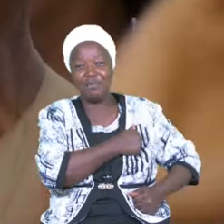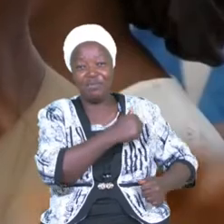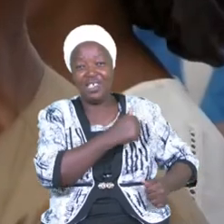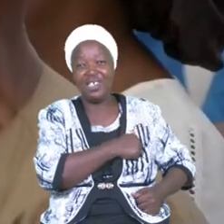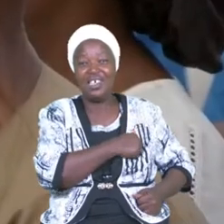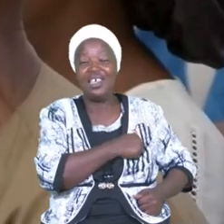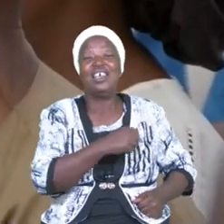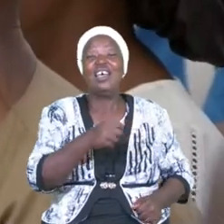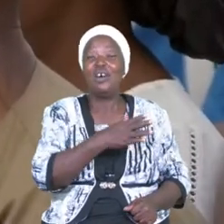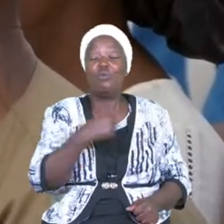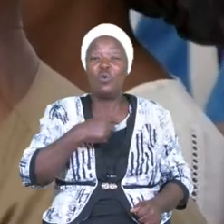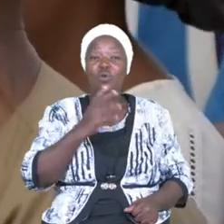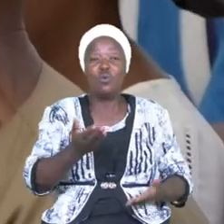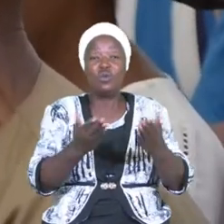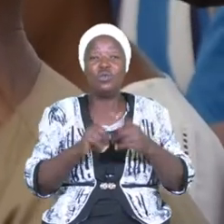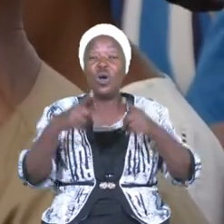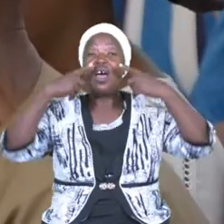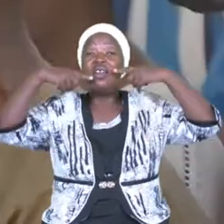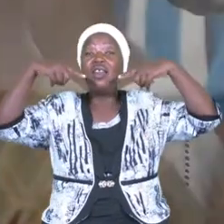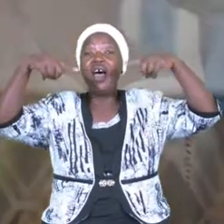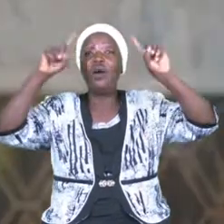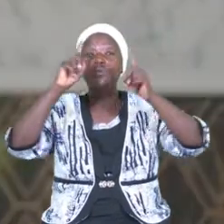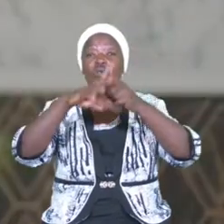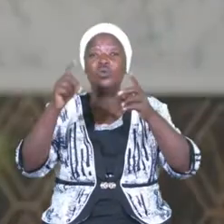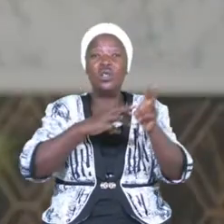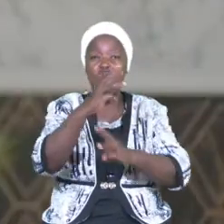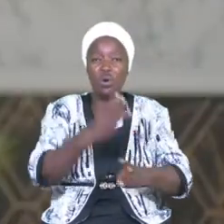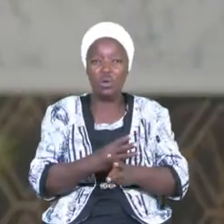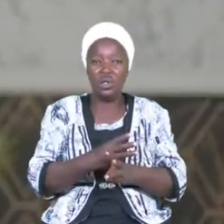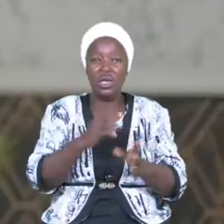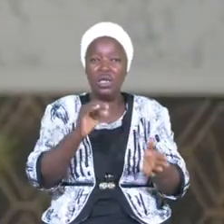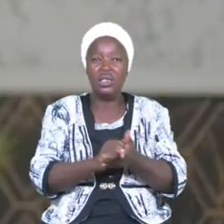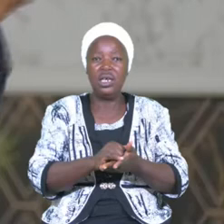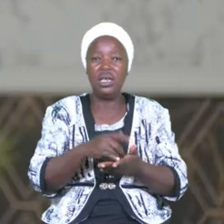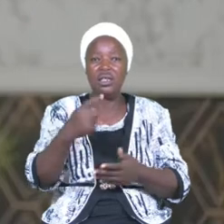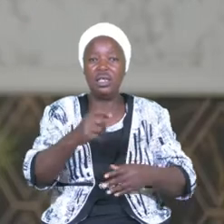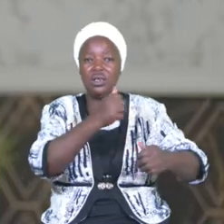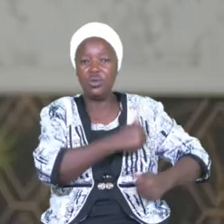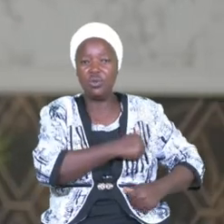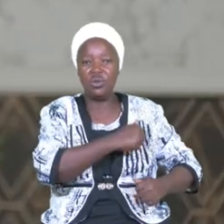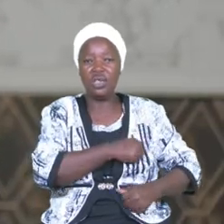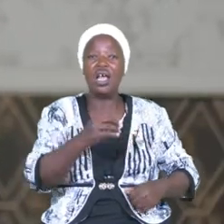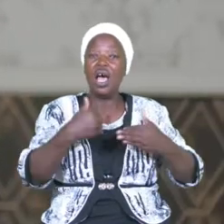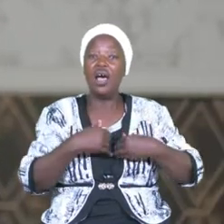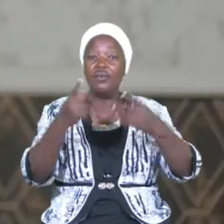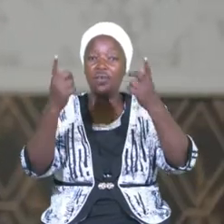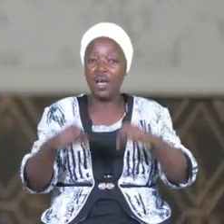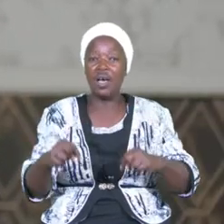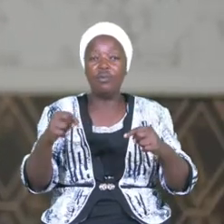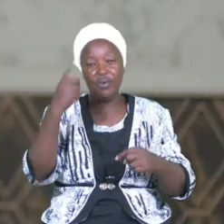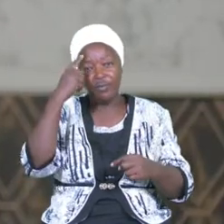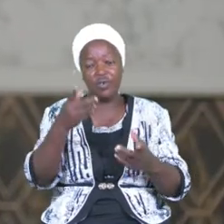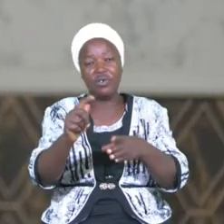to announce to the world that the soldiers have come for training,